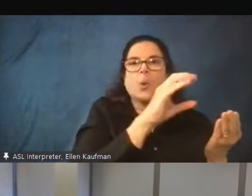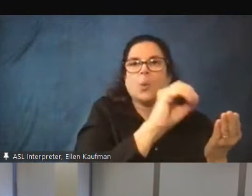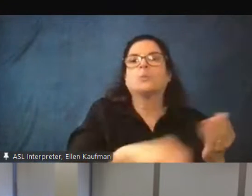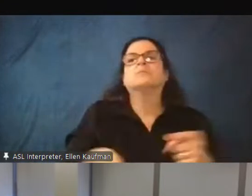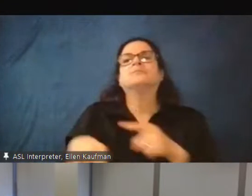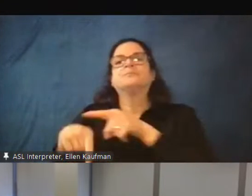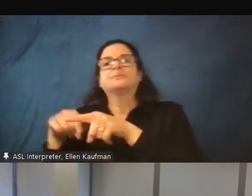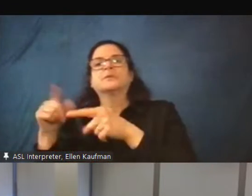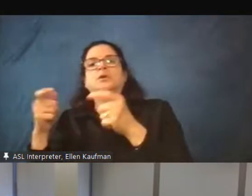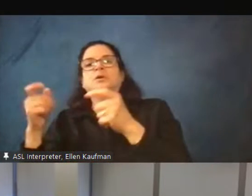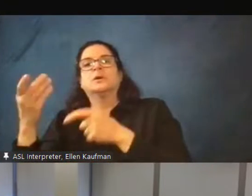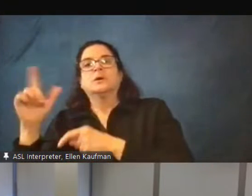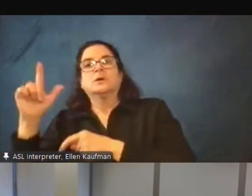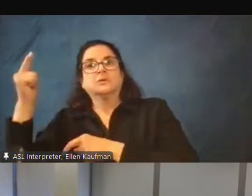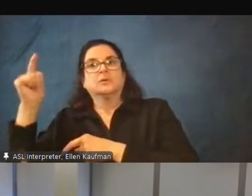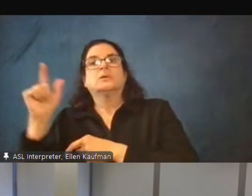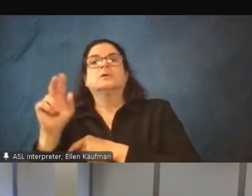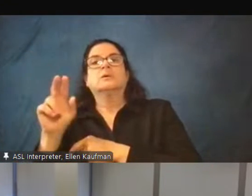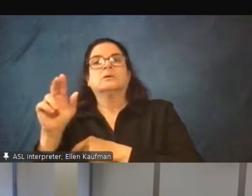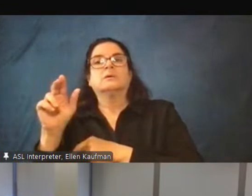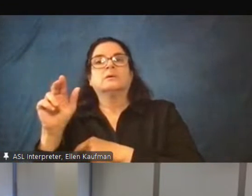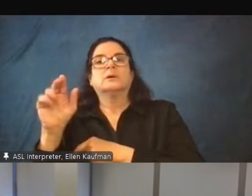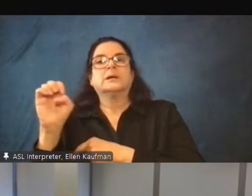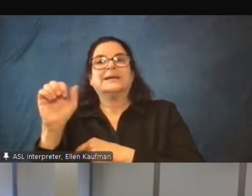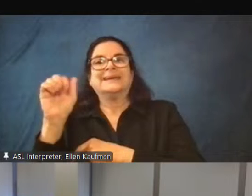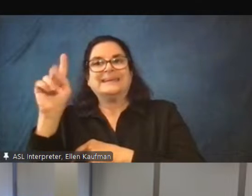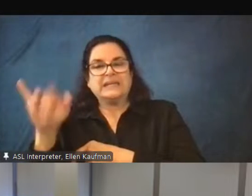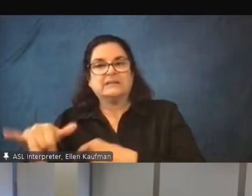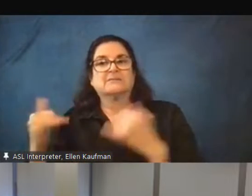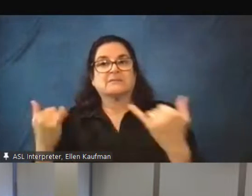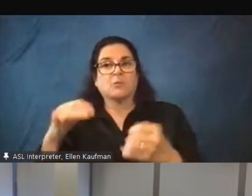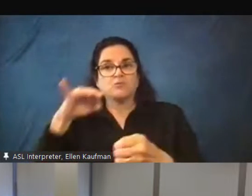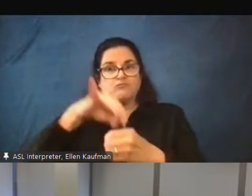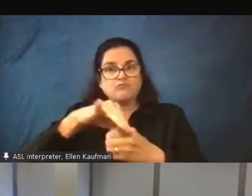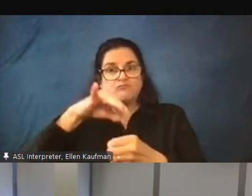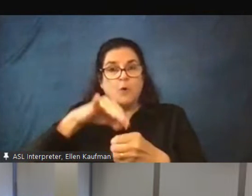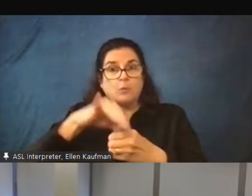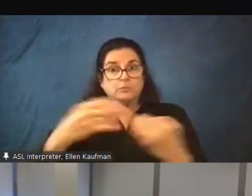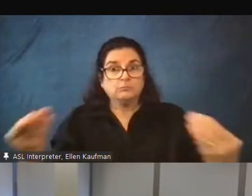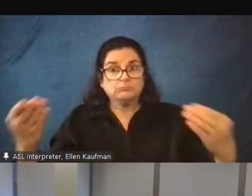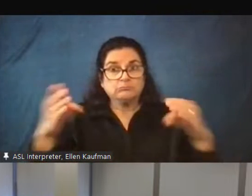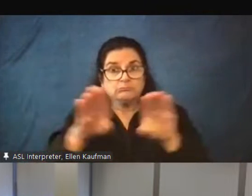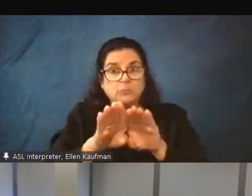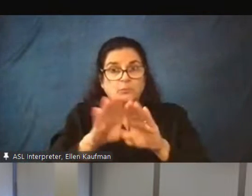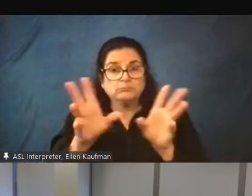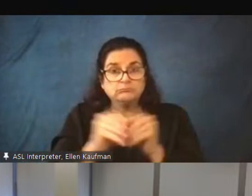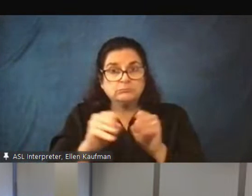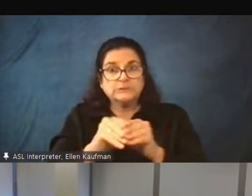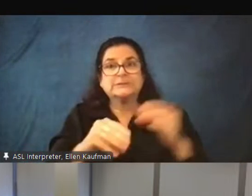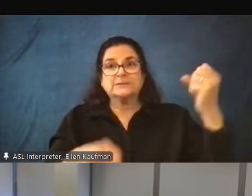call vote. Director Raquel? Yes. Director Ortiz? Yes. Chairman Barclay? Yes. Director Jakes?